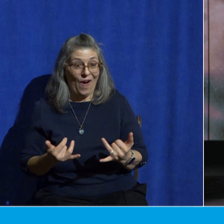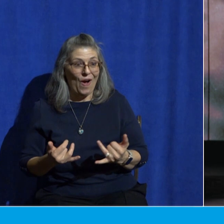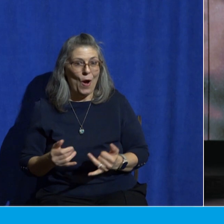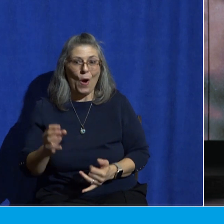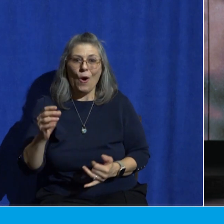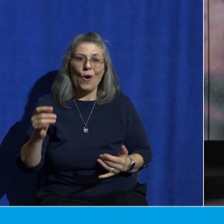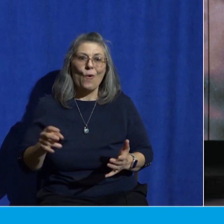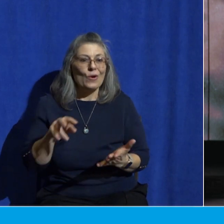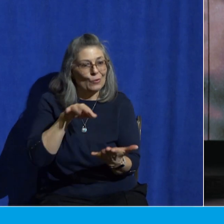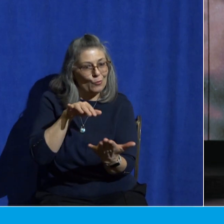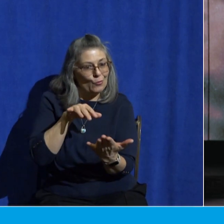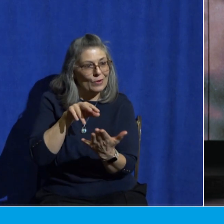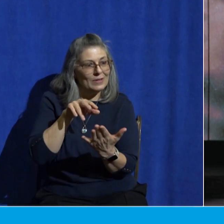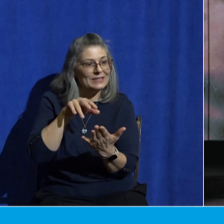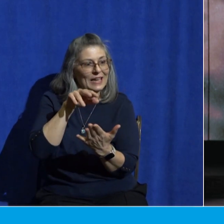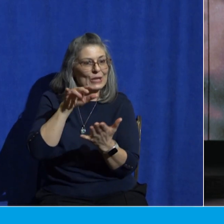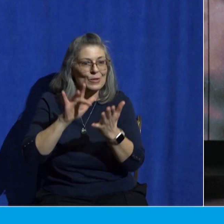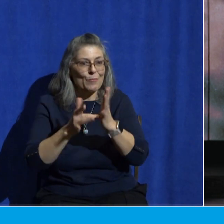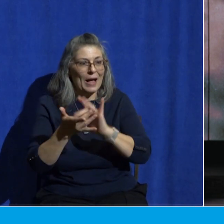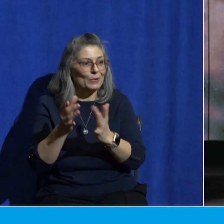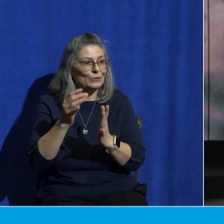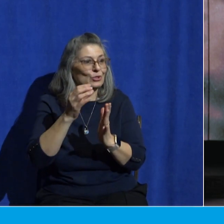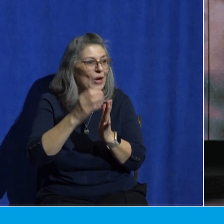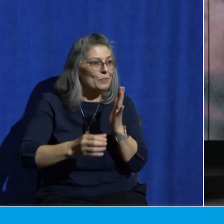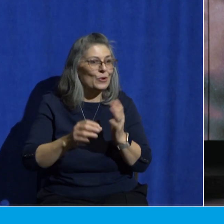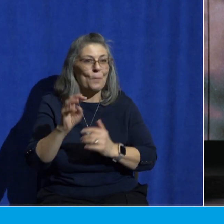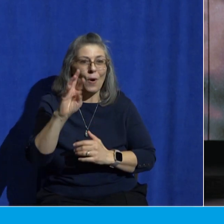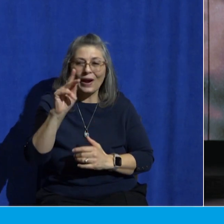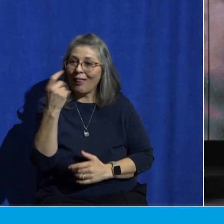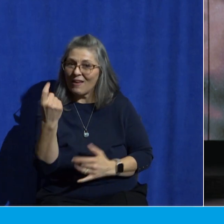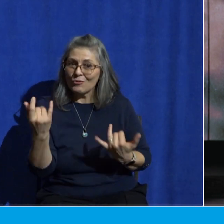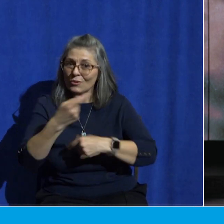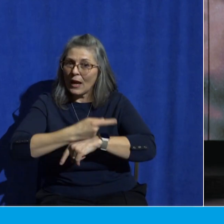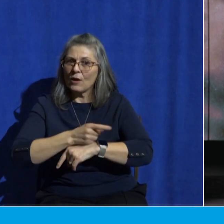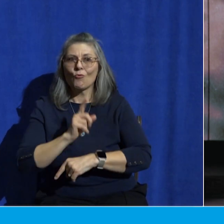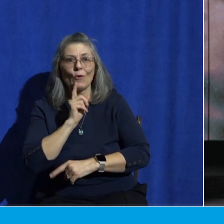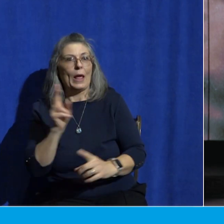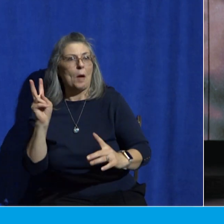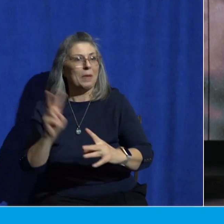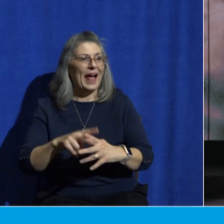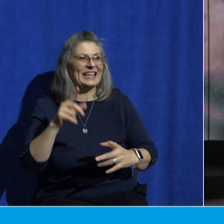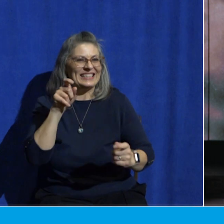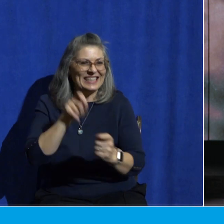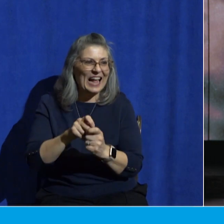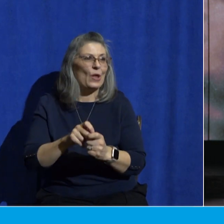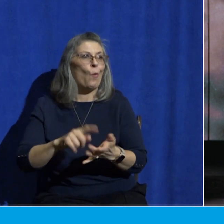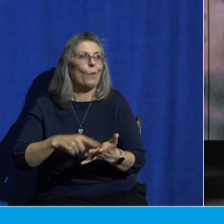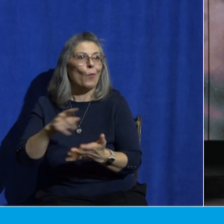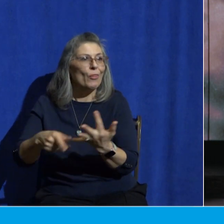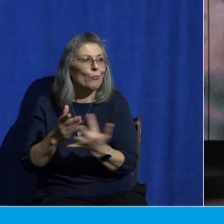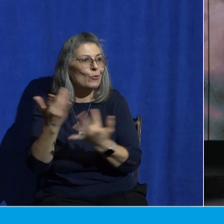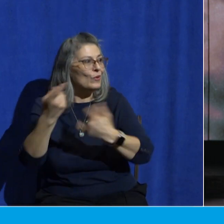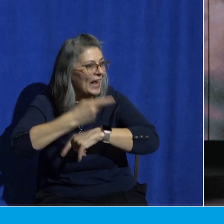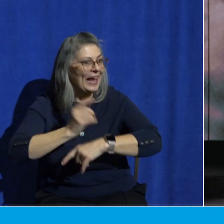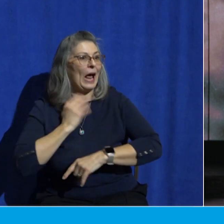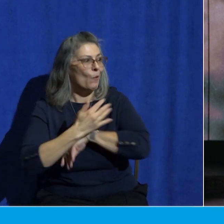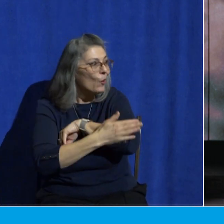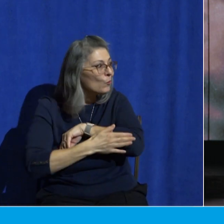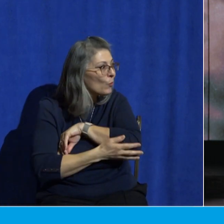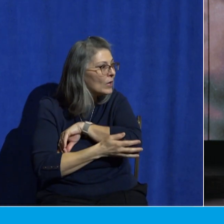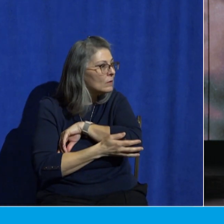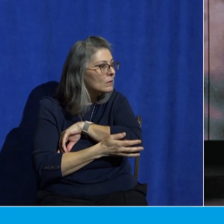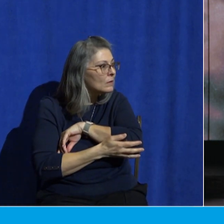in today is so relevant and helpful and needed, because in the passage we're about to read from 2,000 years